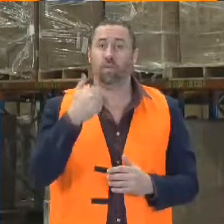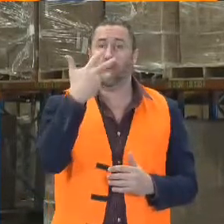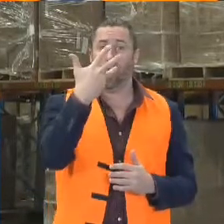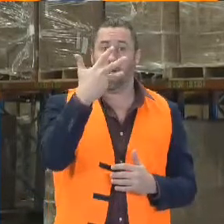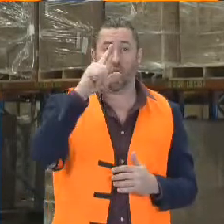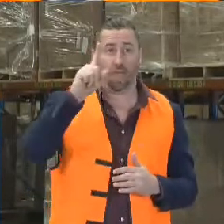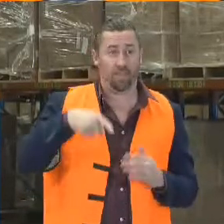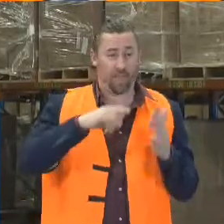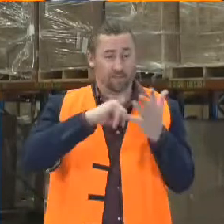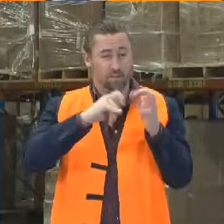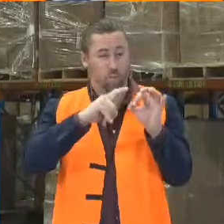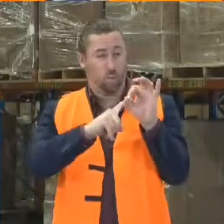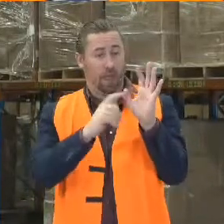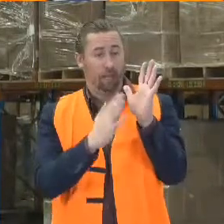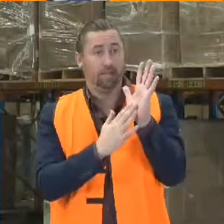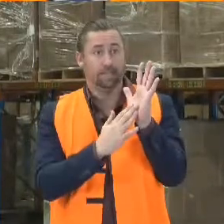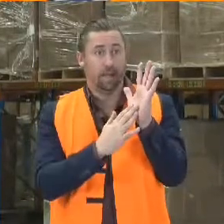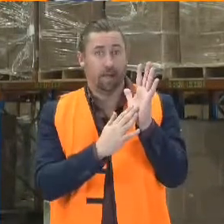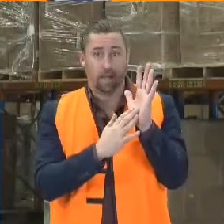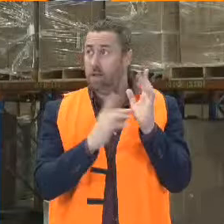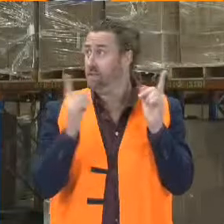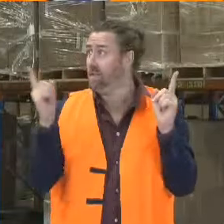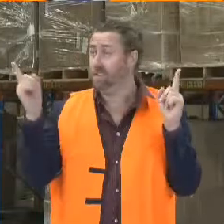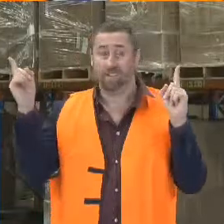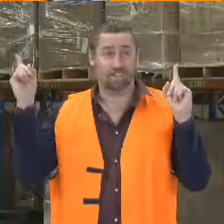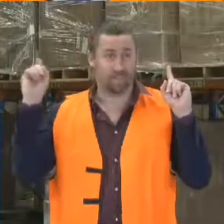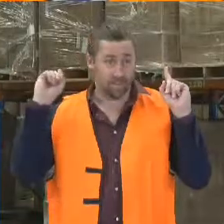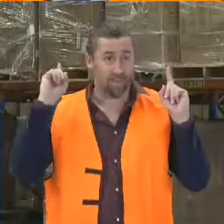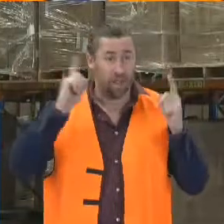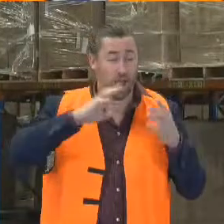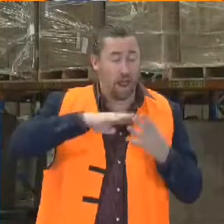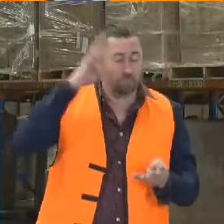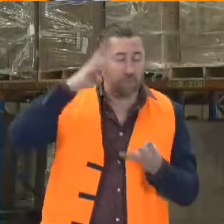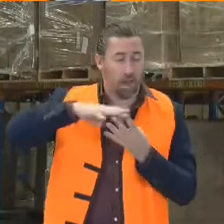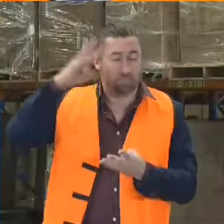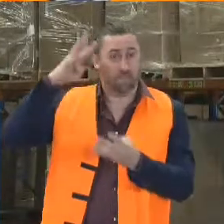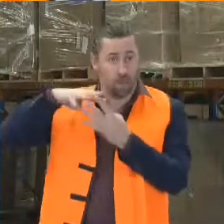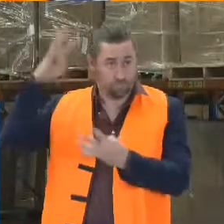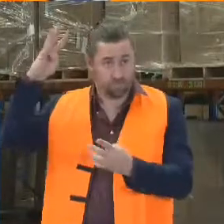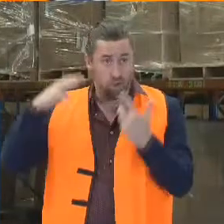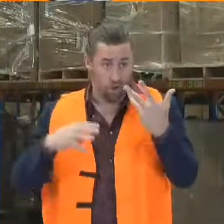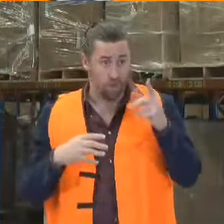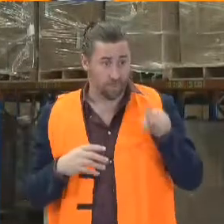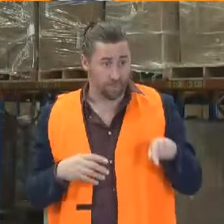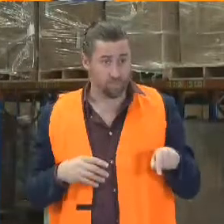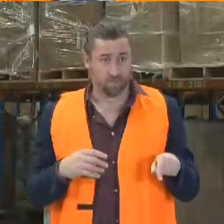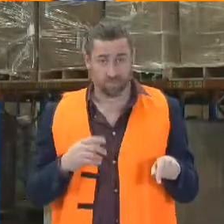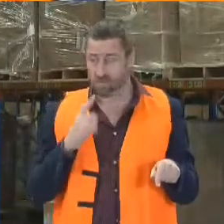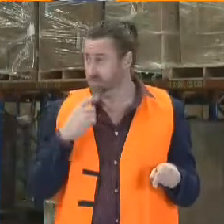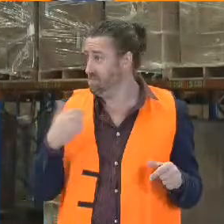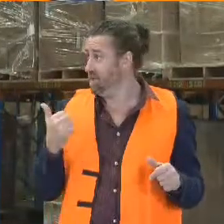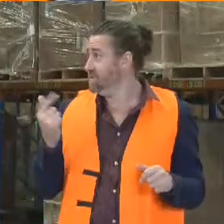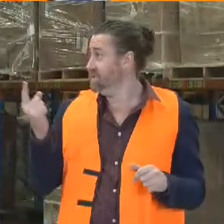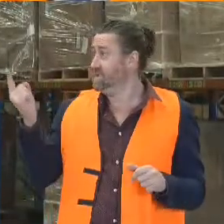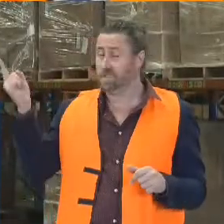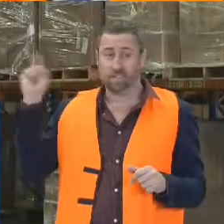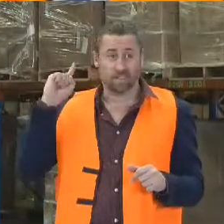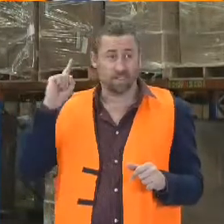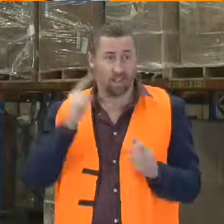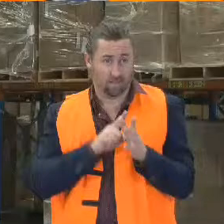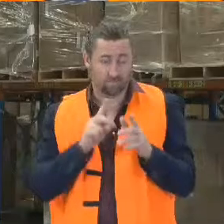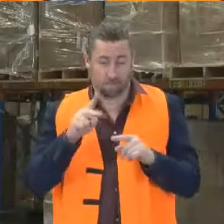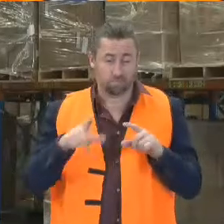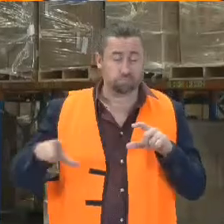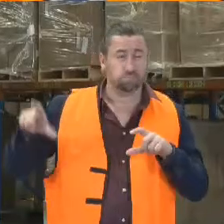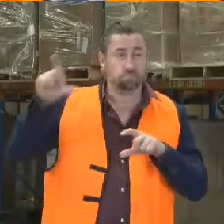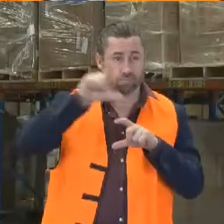9,000 square metres of stockpiles. We are doubling that capacity just here, and the Deputy Premier will talk